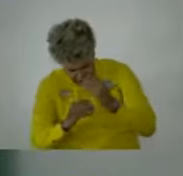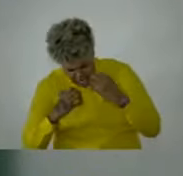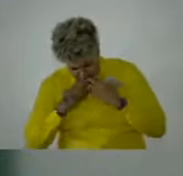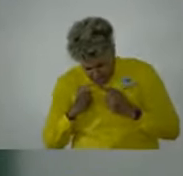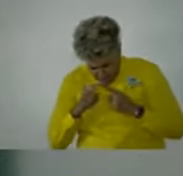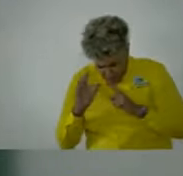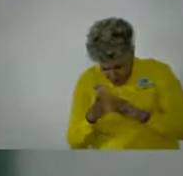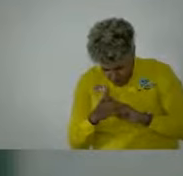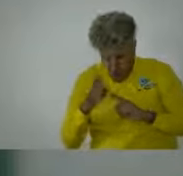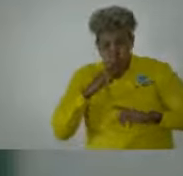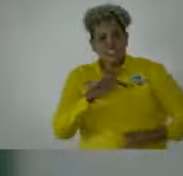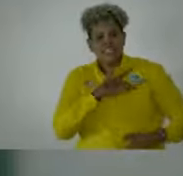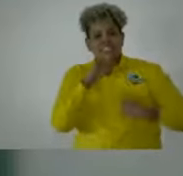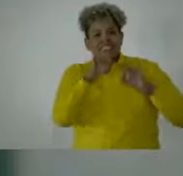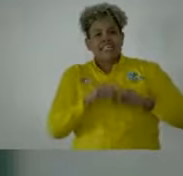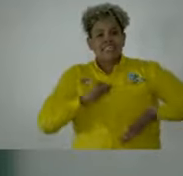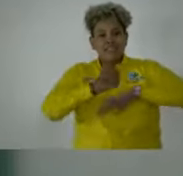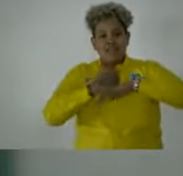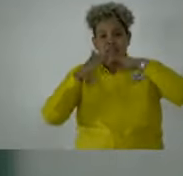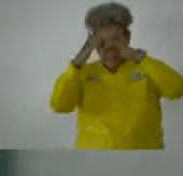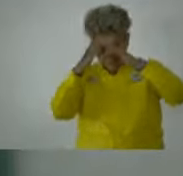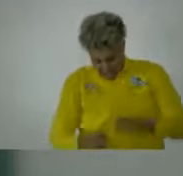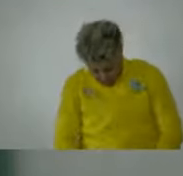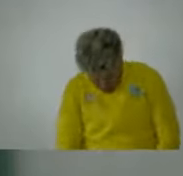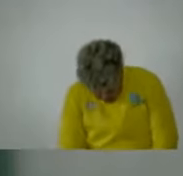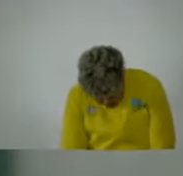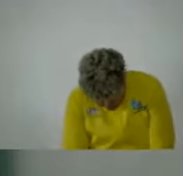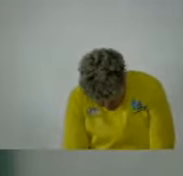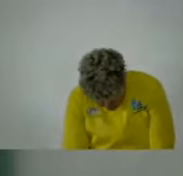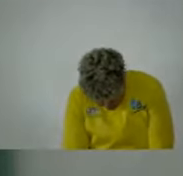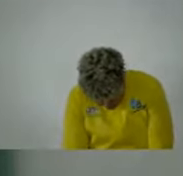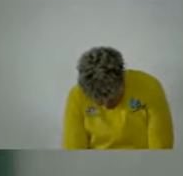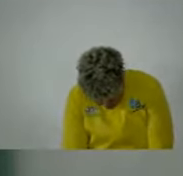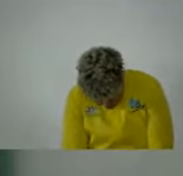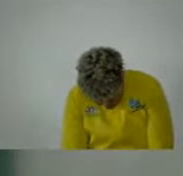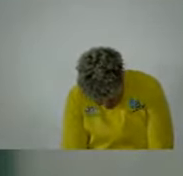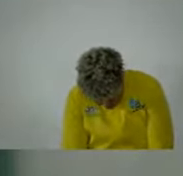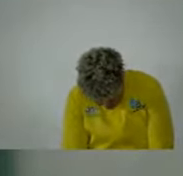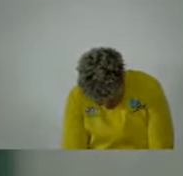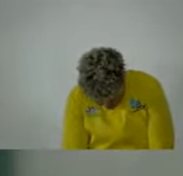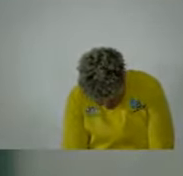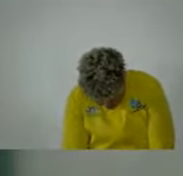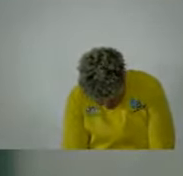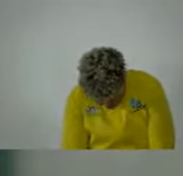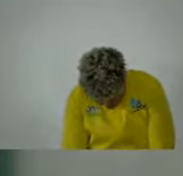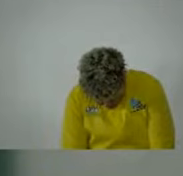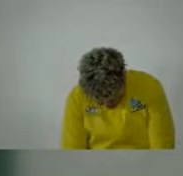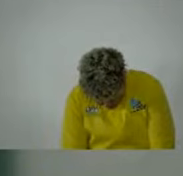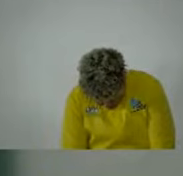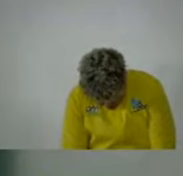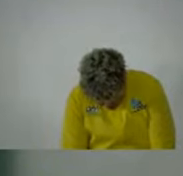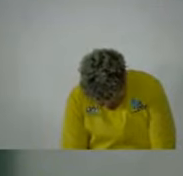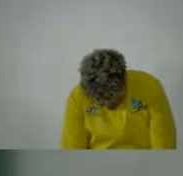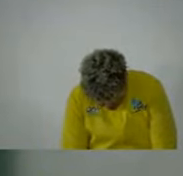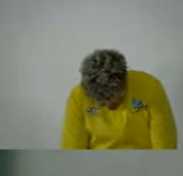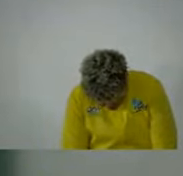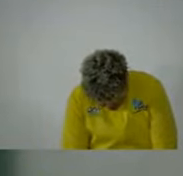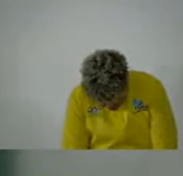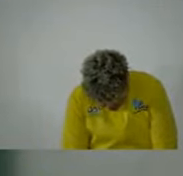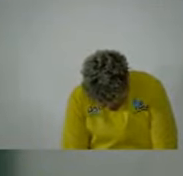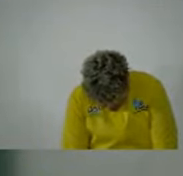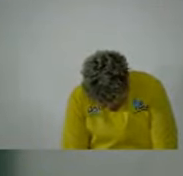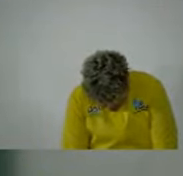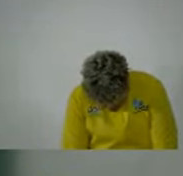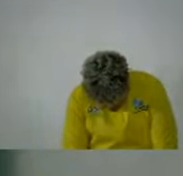and culturally sensitive implementation, honesty and openness, accessibility and inclusiveness,